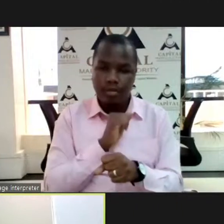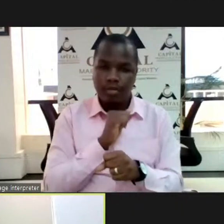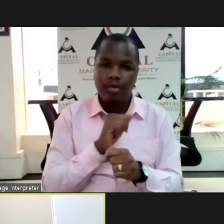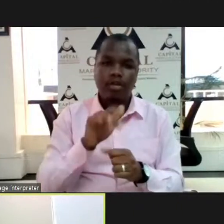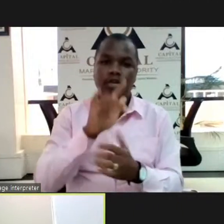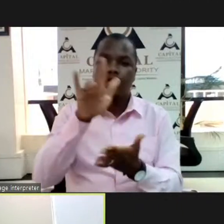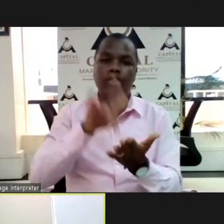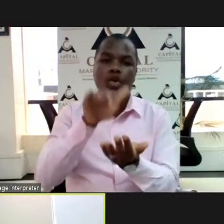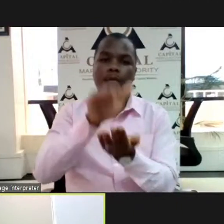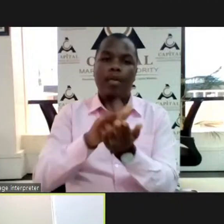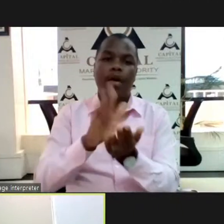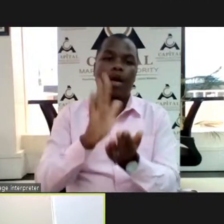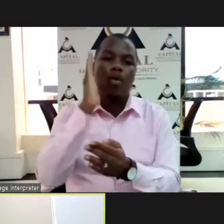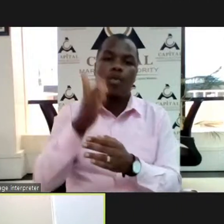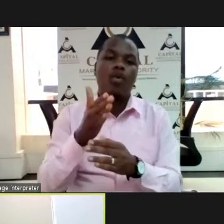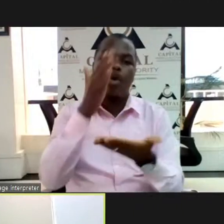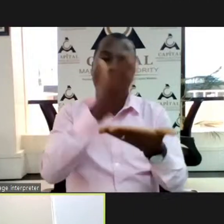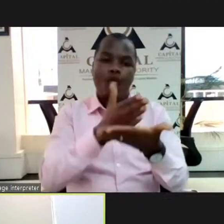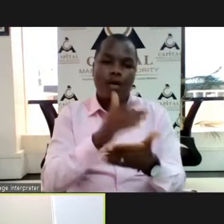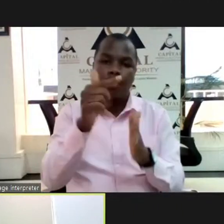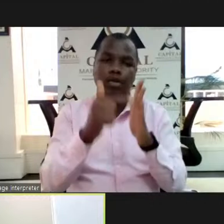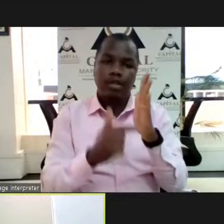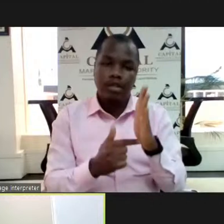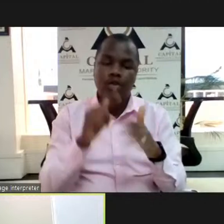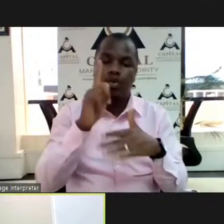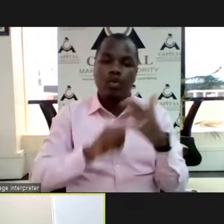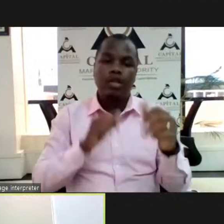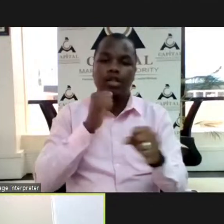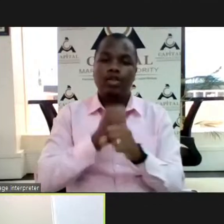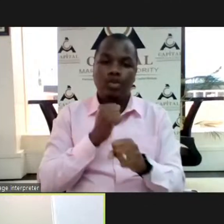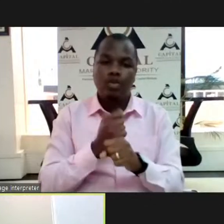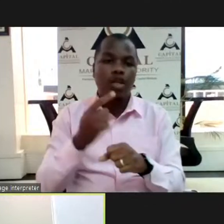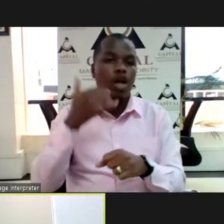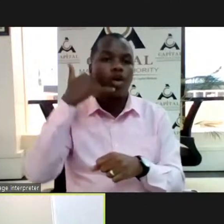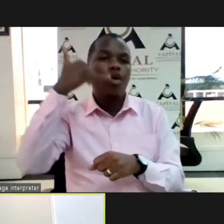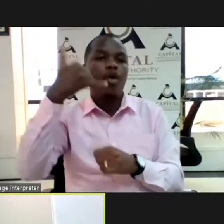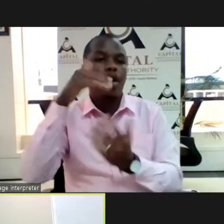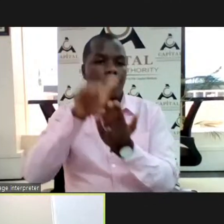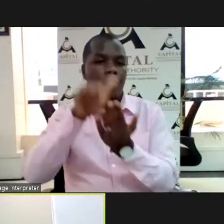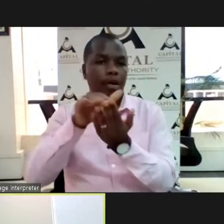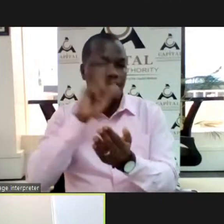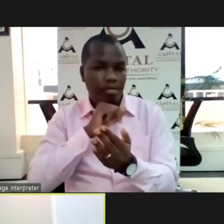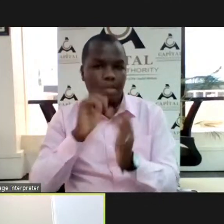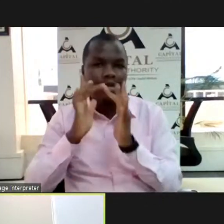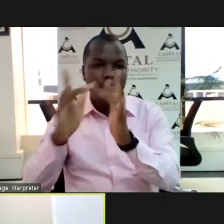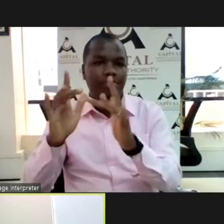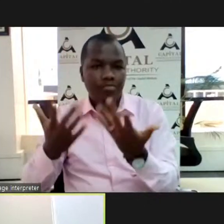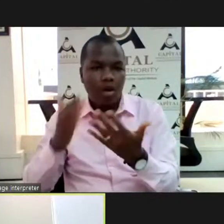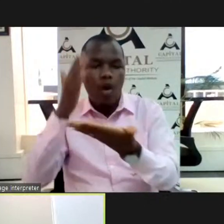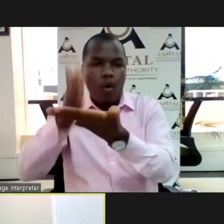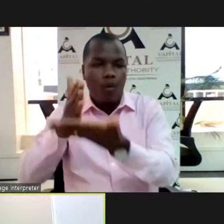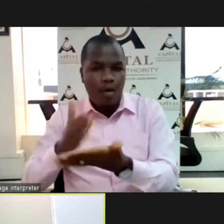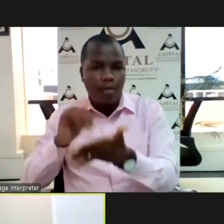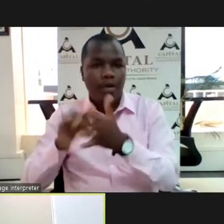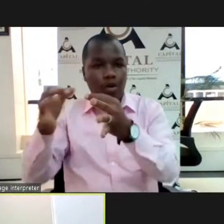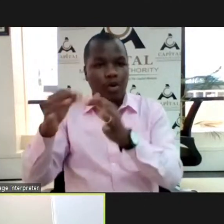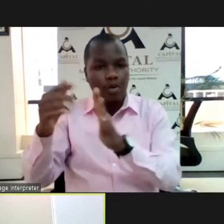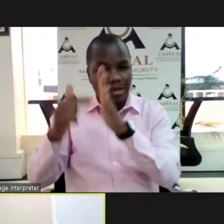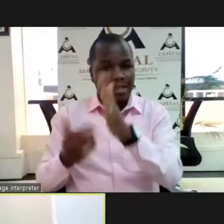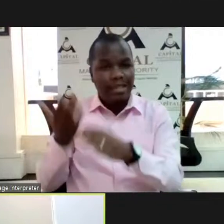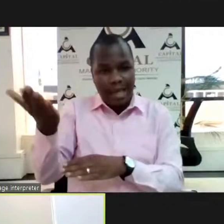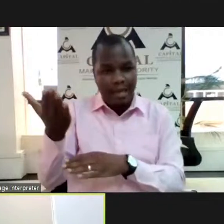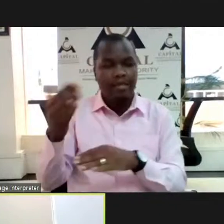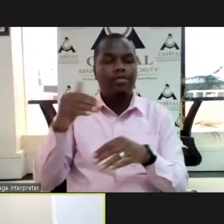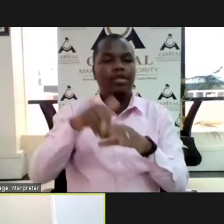would actually then confirm those details. What they typically do is they call the bank or email them and confirm that your account details are as indicated